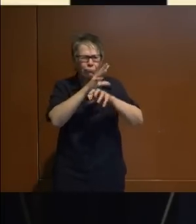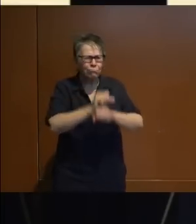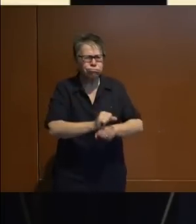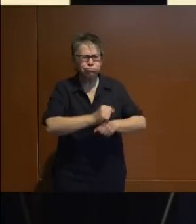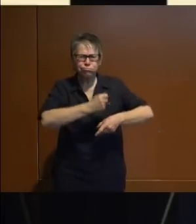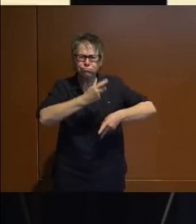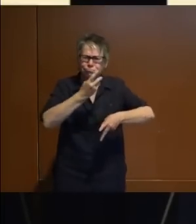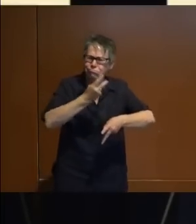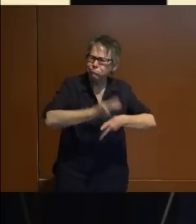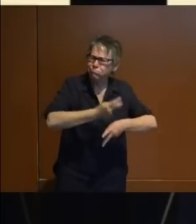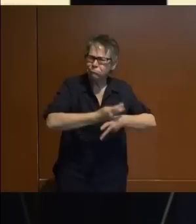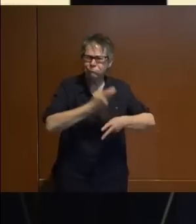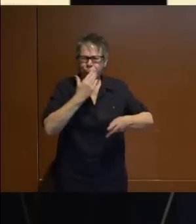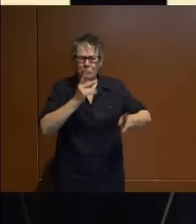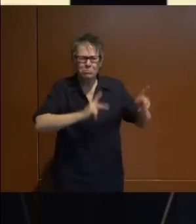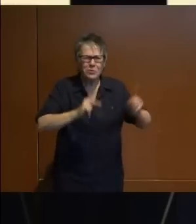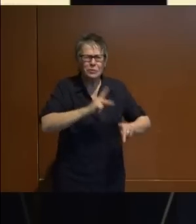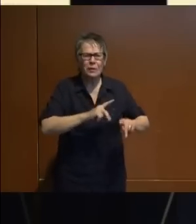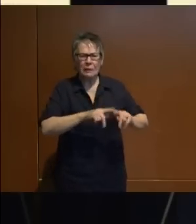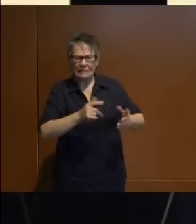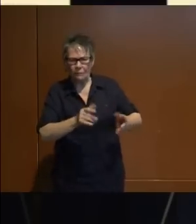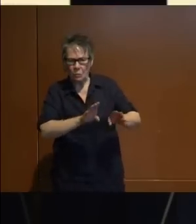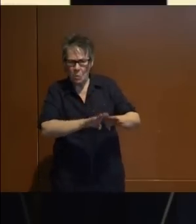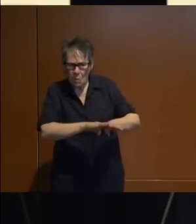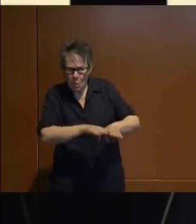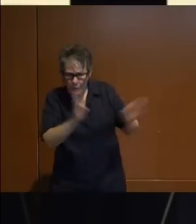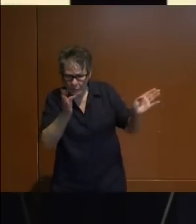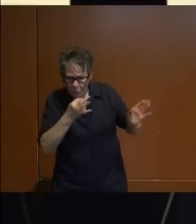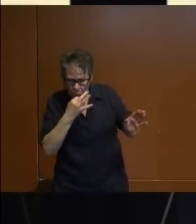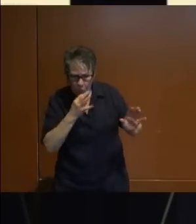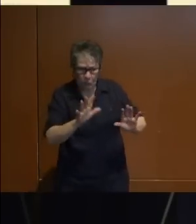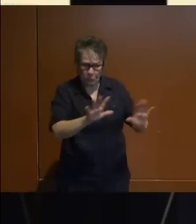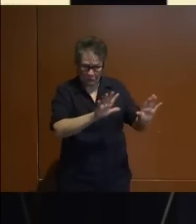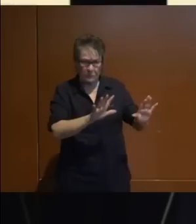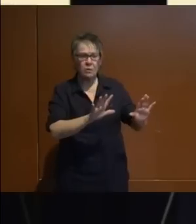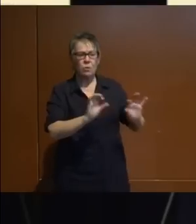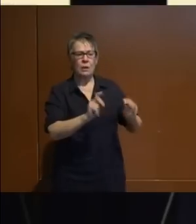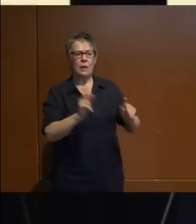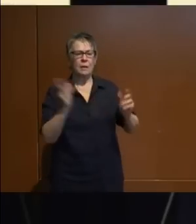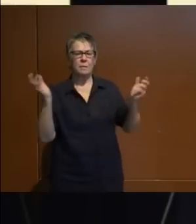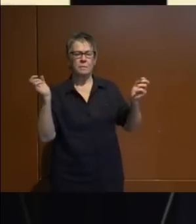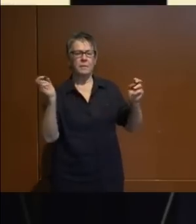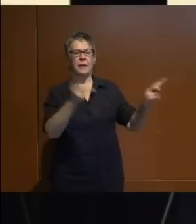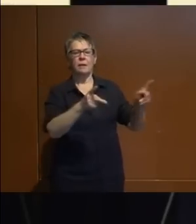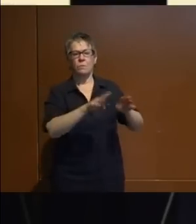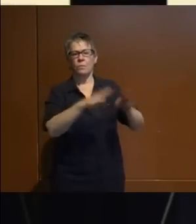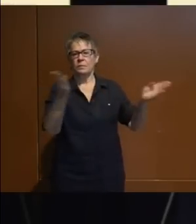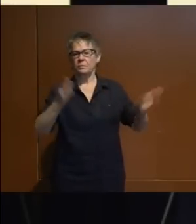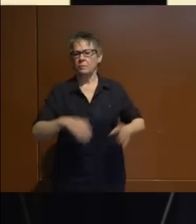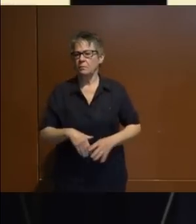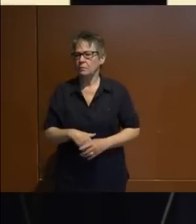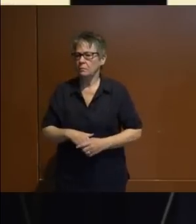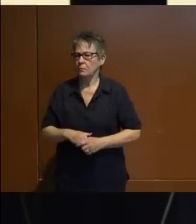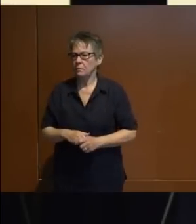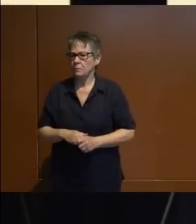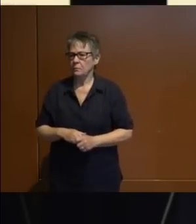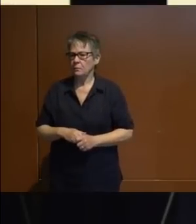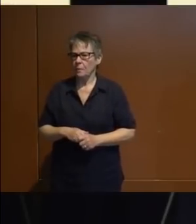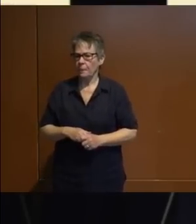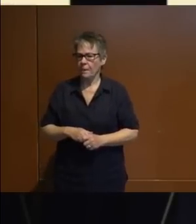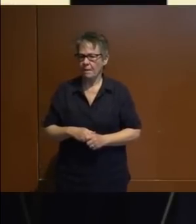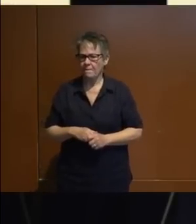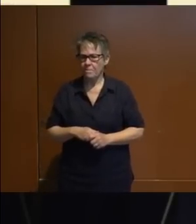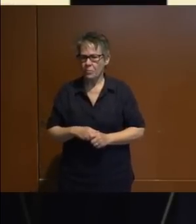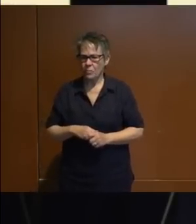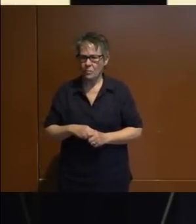staff to do so. You've mentioned a couple of other long-term care facilities. We're monitoring every one of them. And if